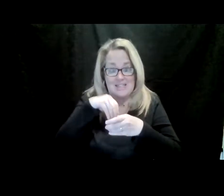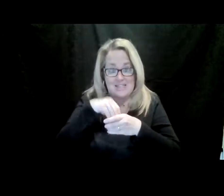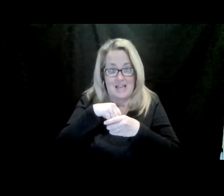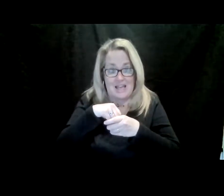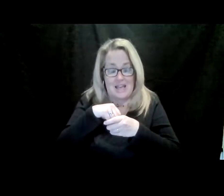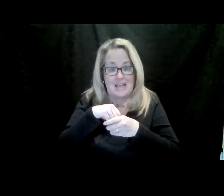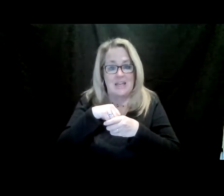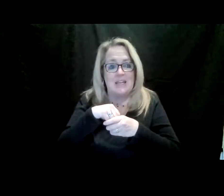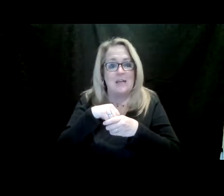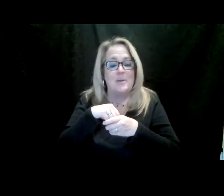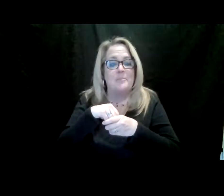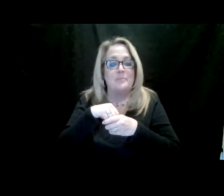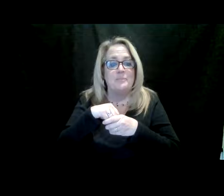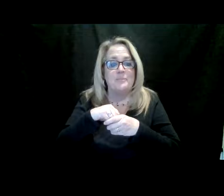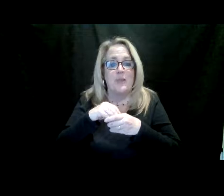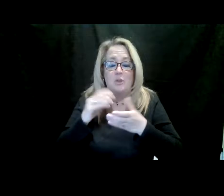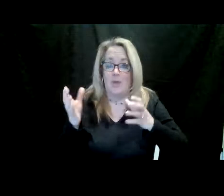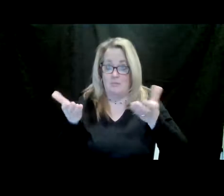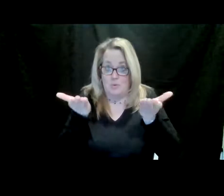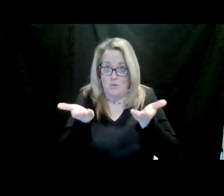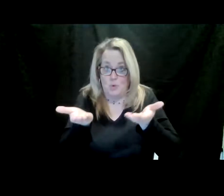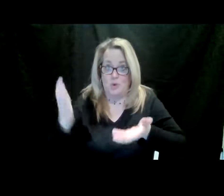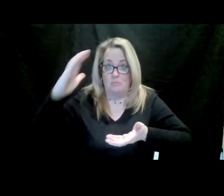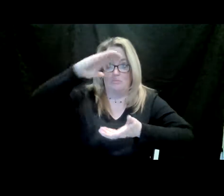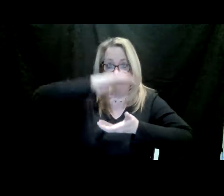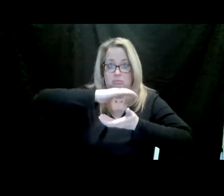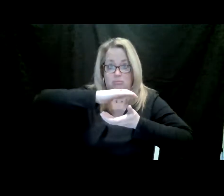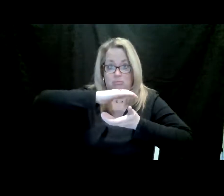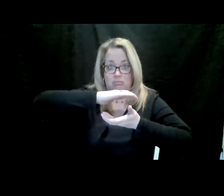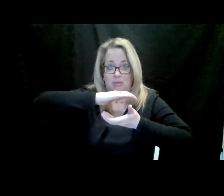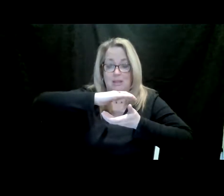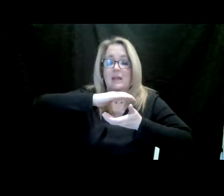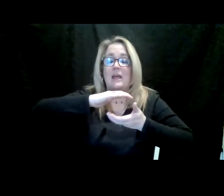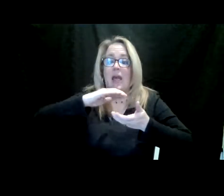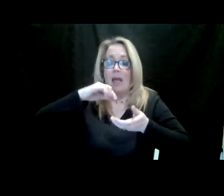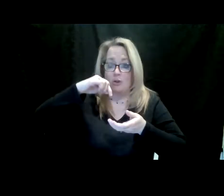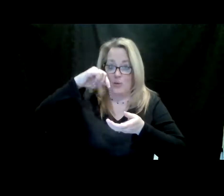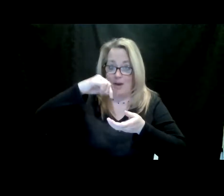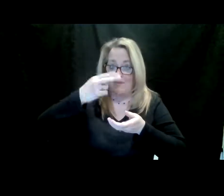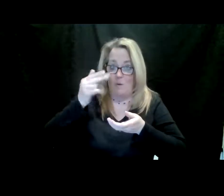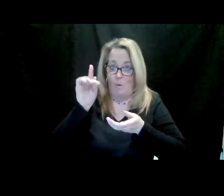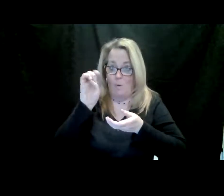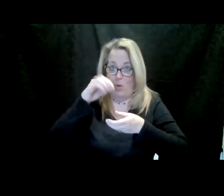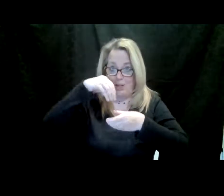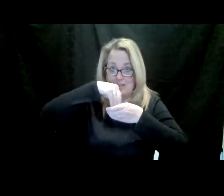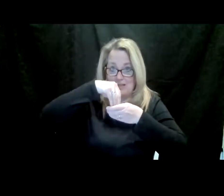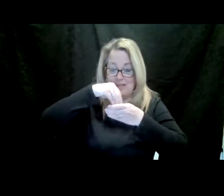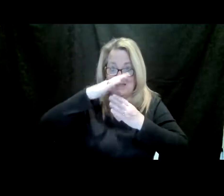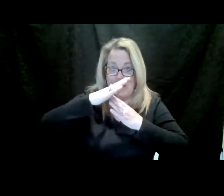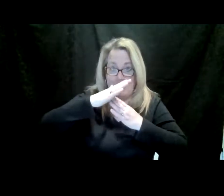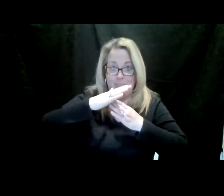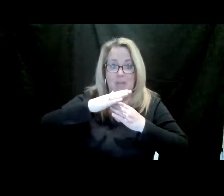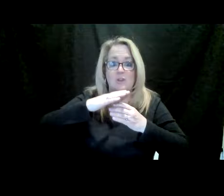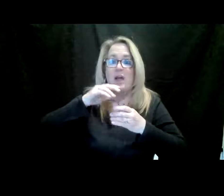and you poke a hole in another one in the top before you close this up, and you string a piece of